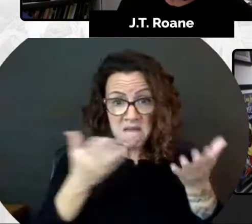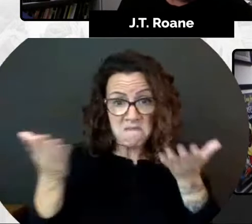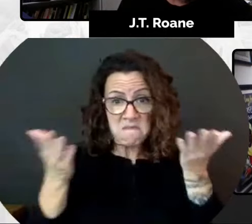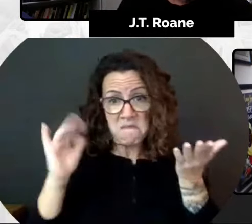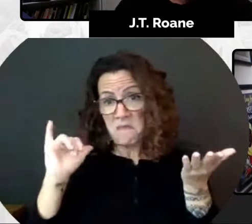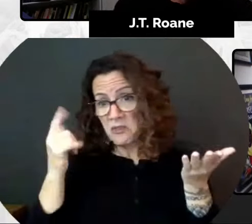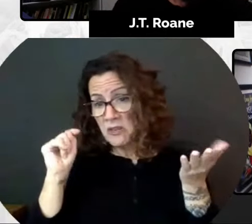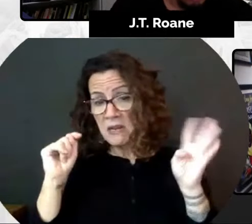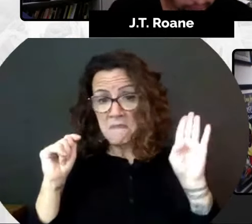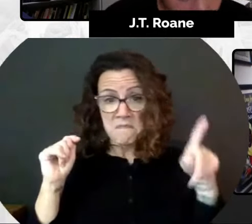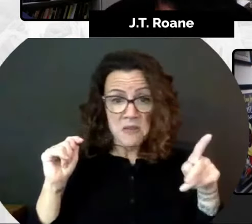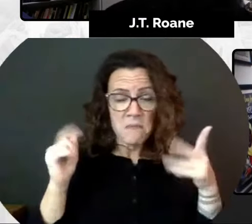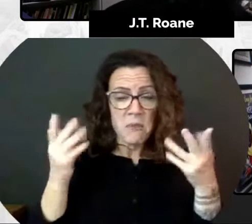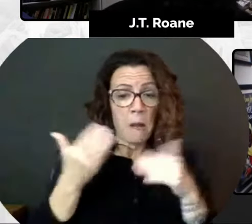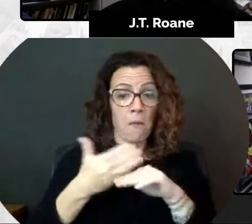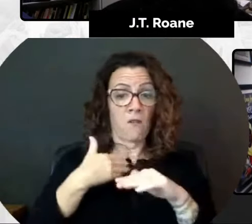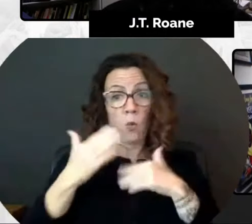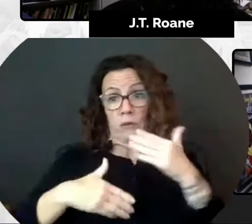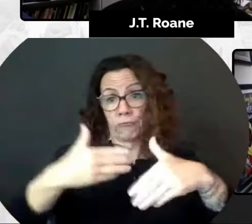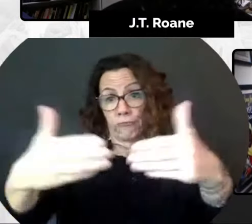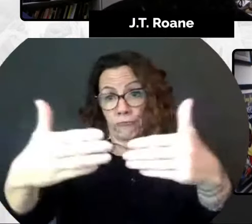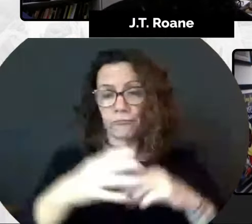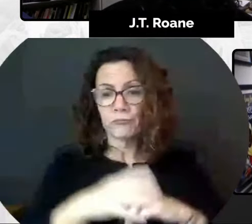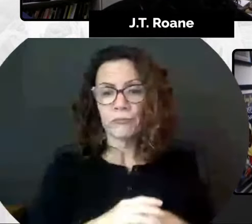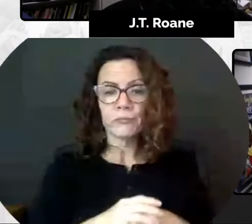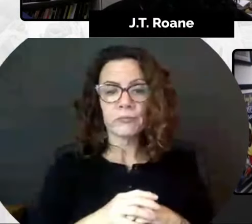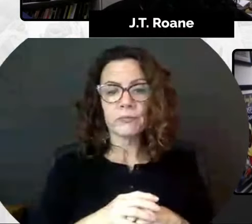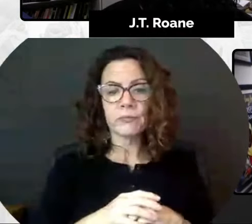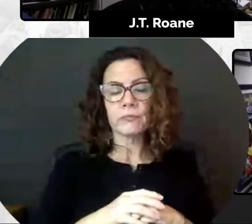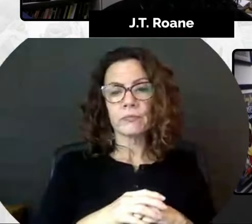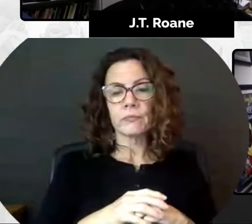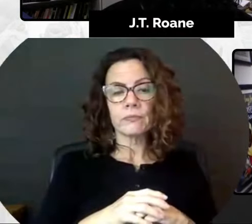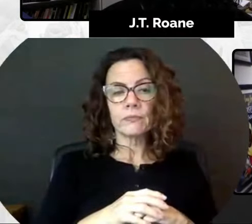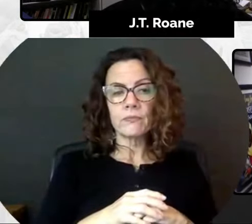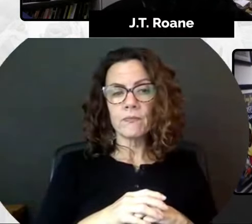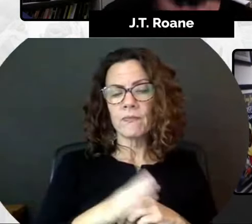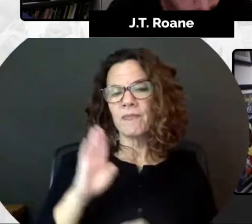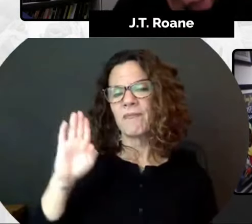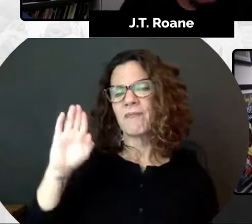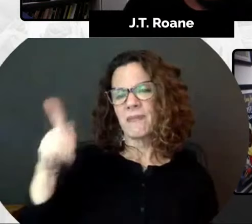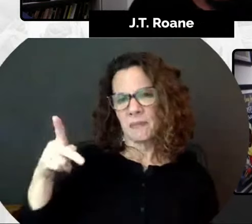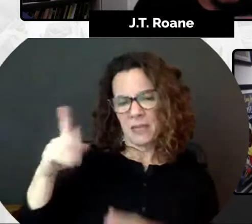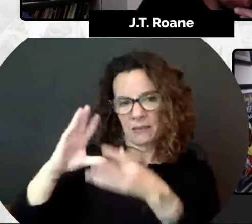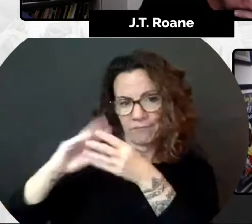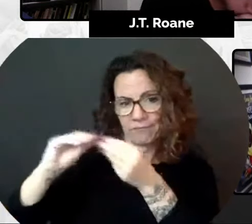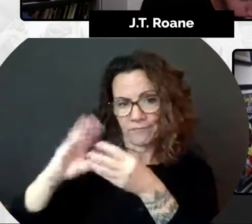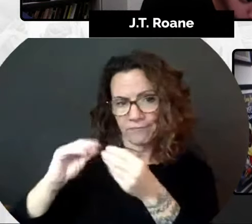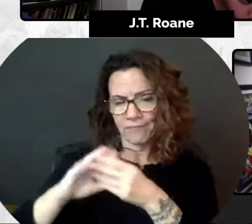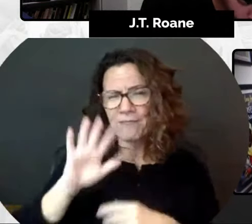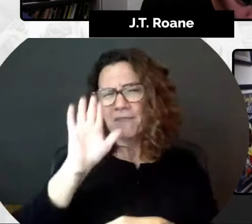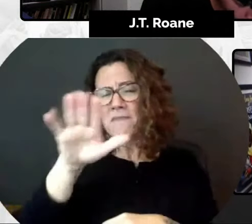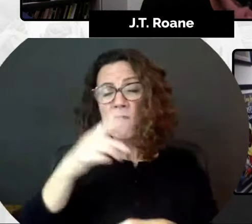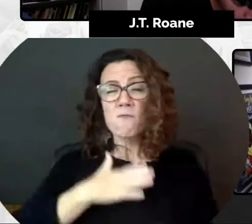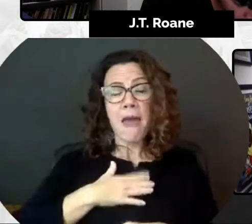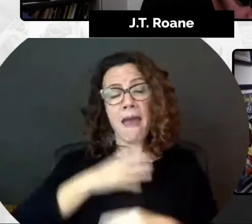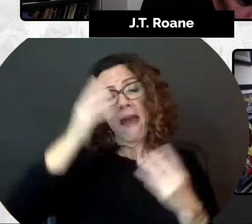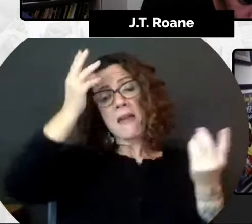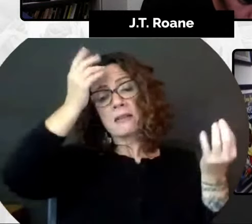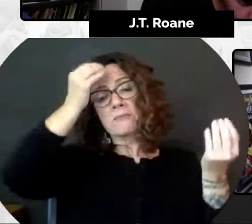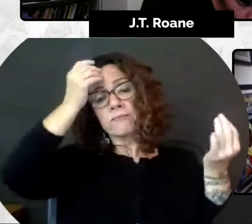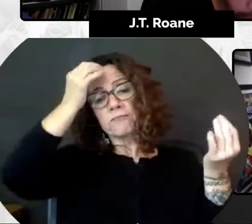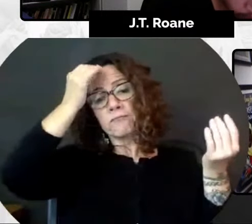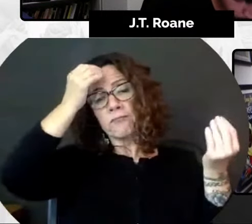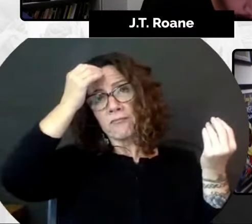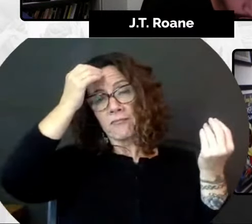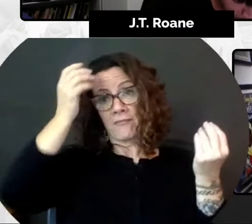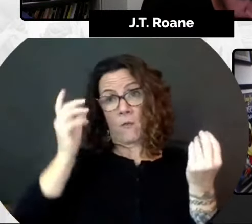I just want to, I guess, throw in there that for, like, in my mindset, to have a green future that, like, literally requires abolition in